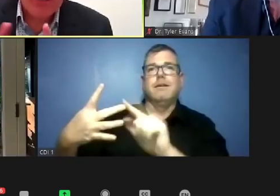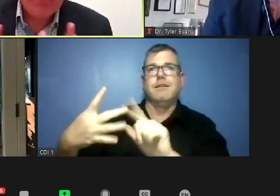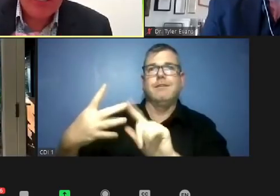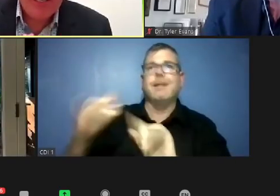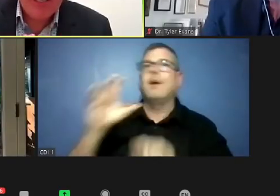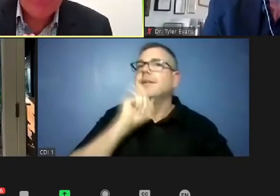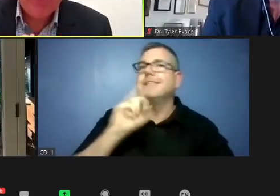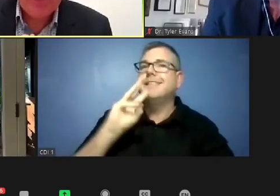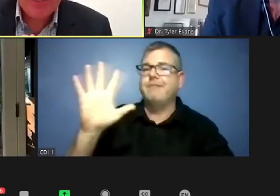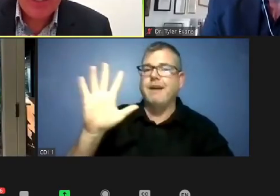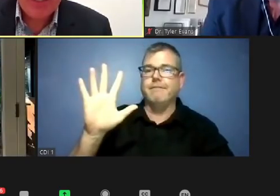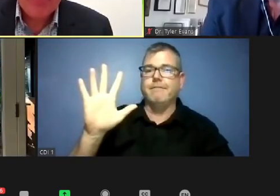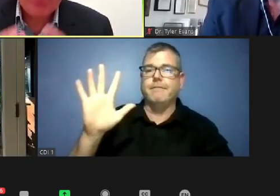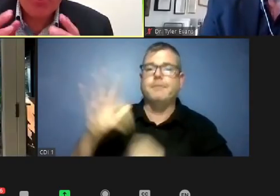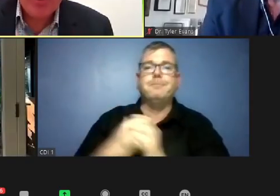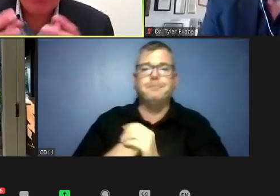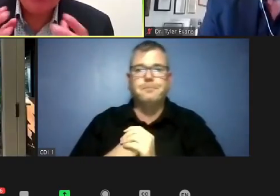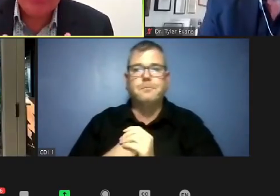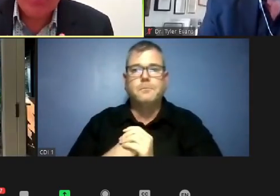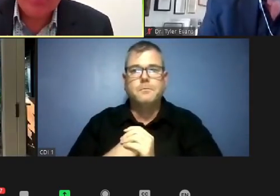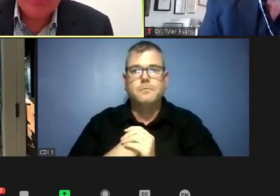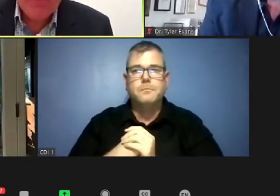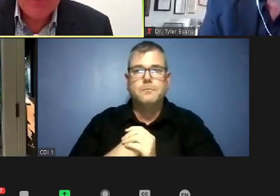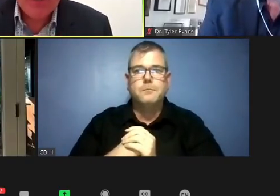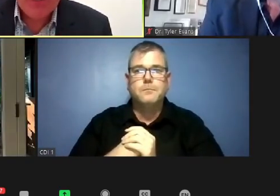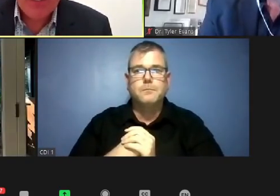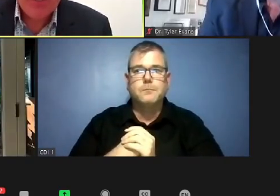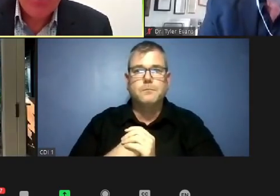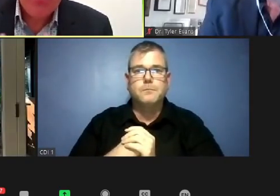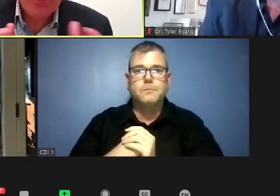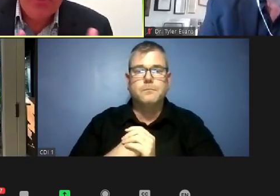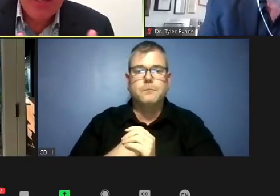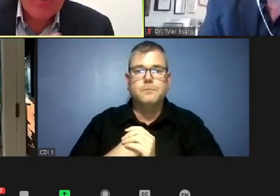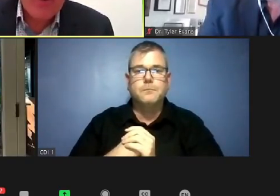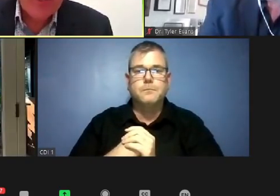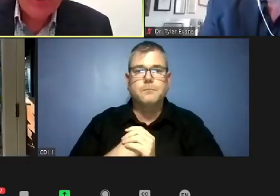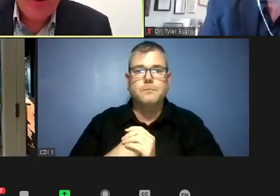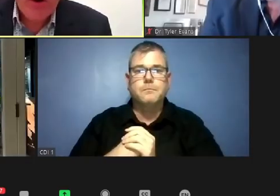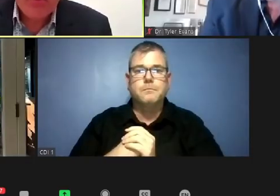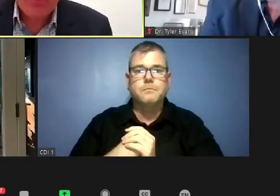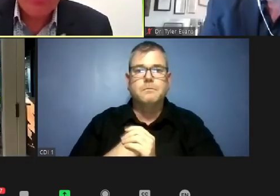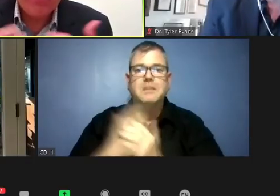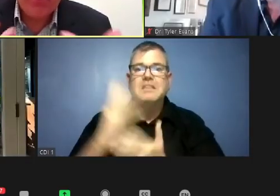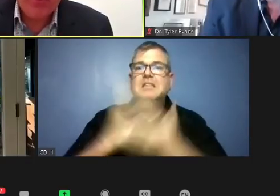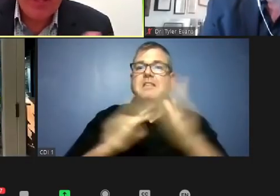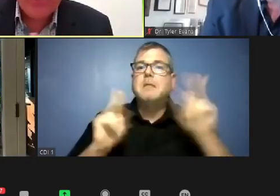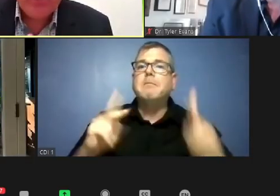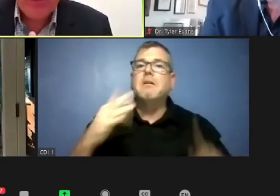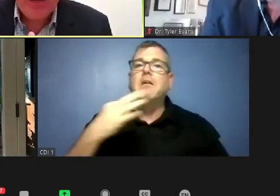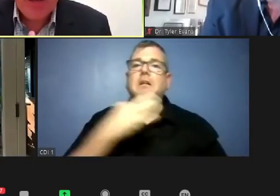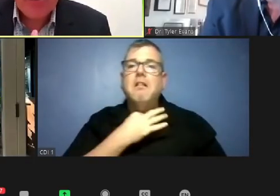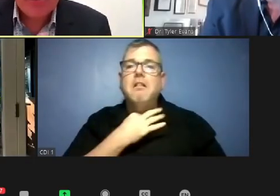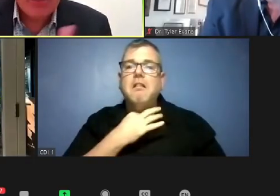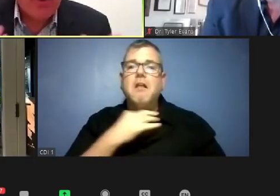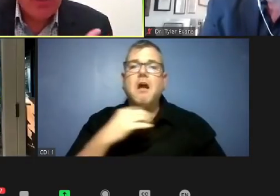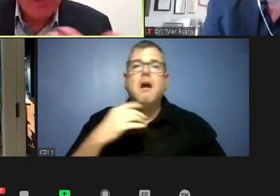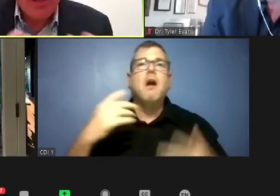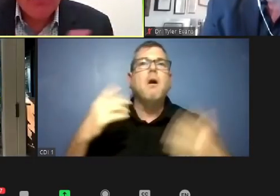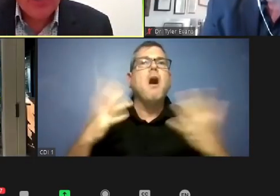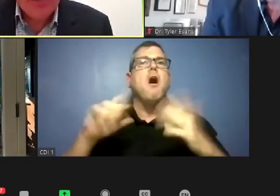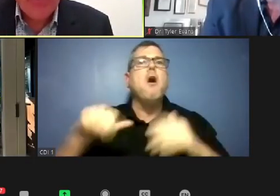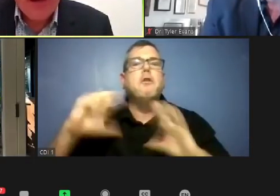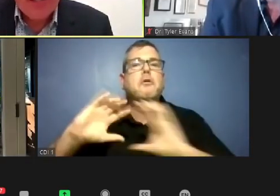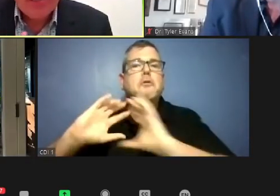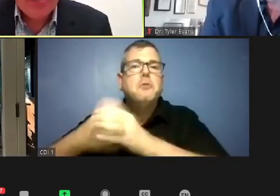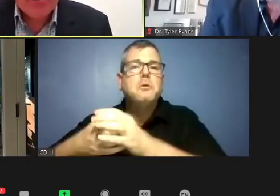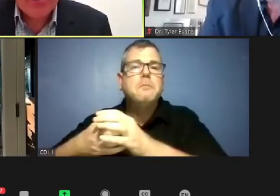answered partly by guidance from the state is what other groups will come online with that new age cohort. Will we then start